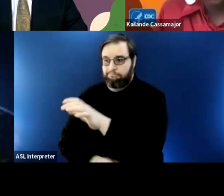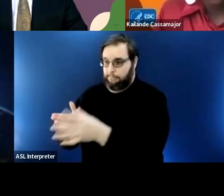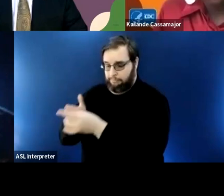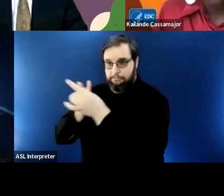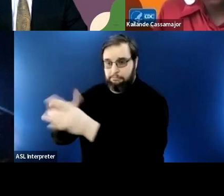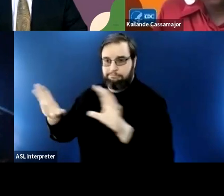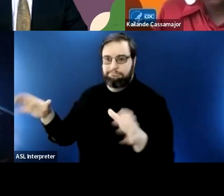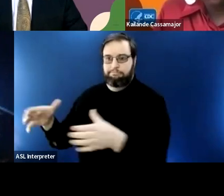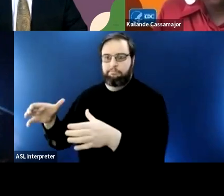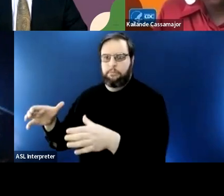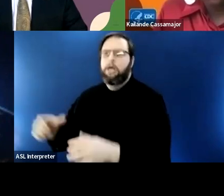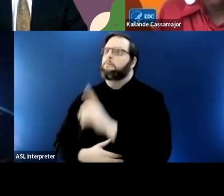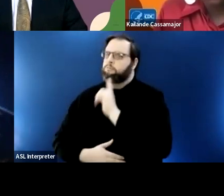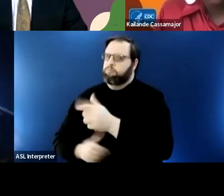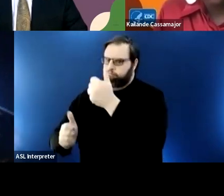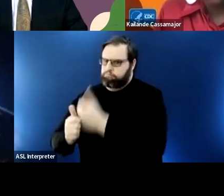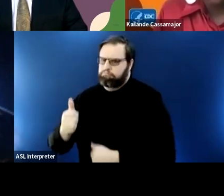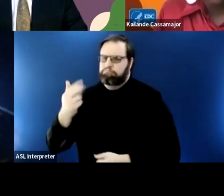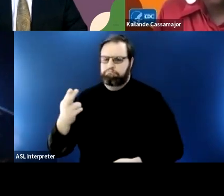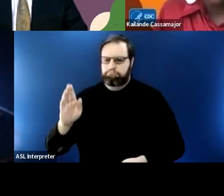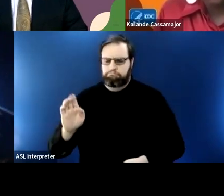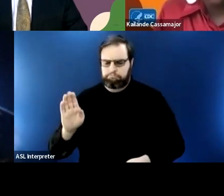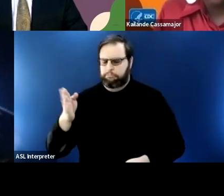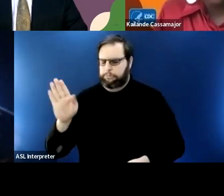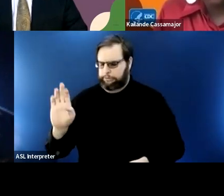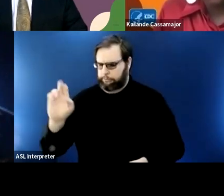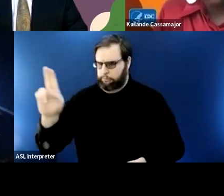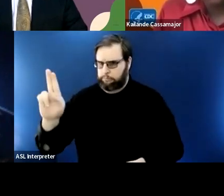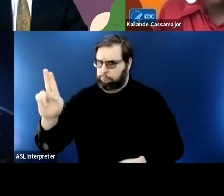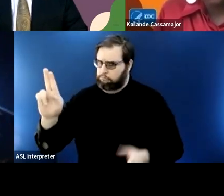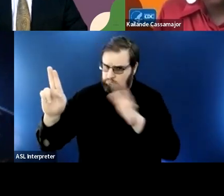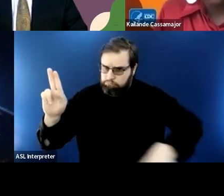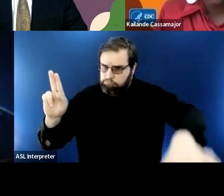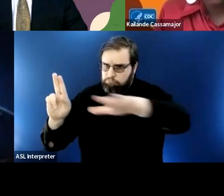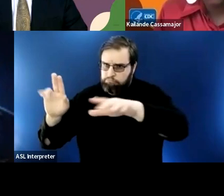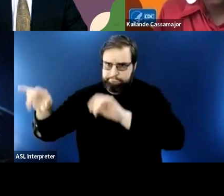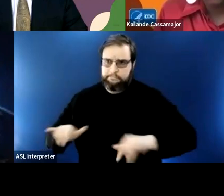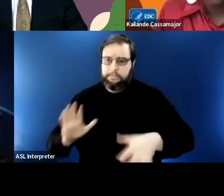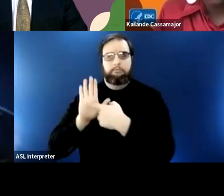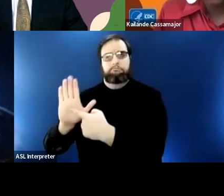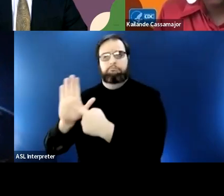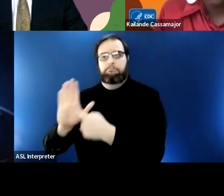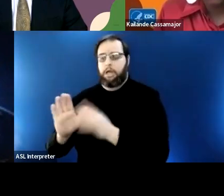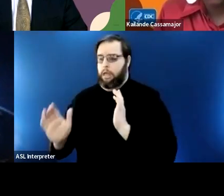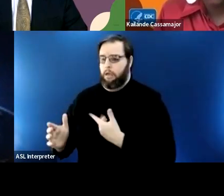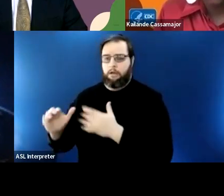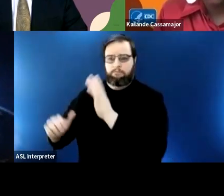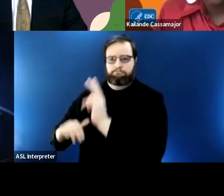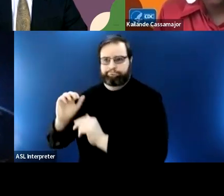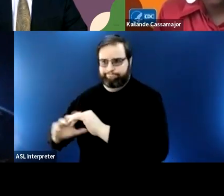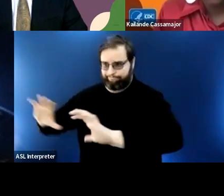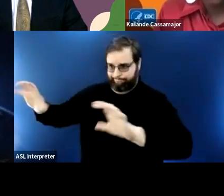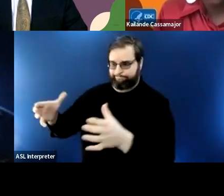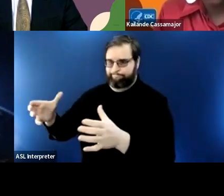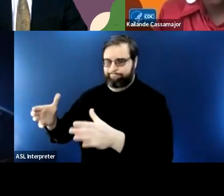And I know that this is true of every HBCU out there. And it's just an example of how our institutions are training